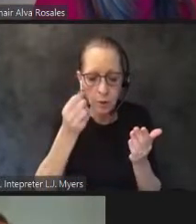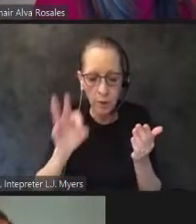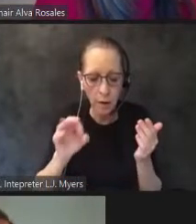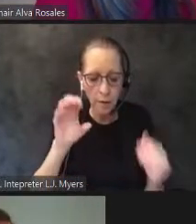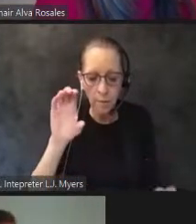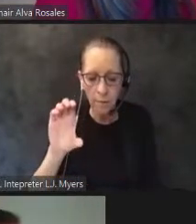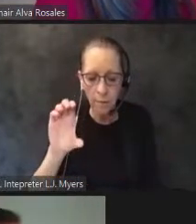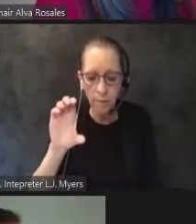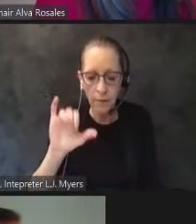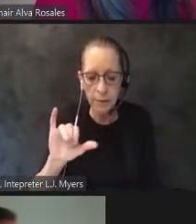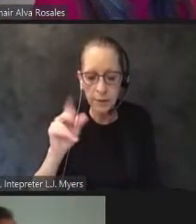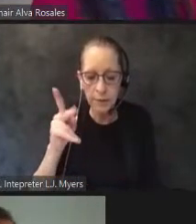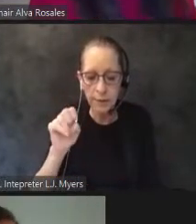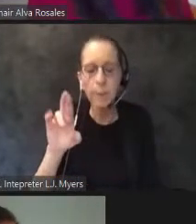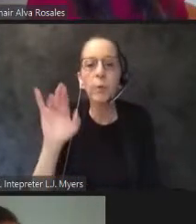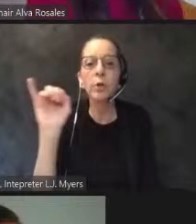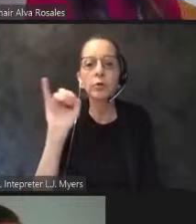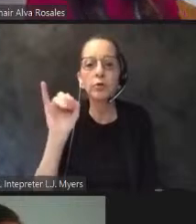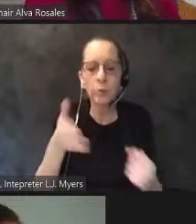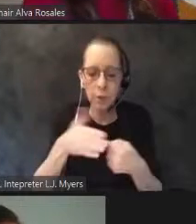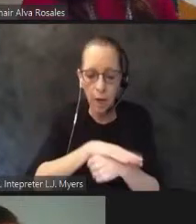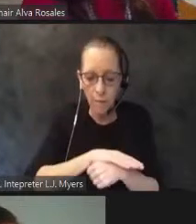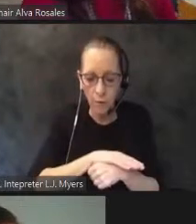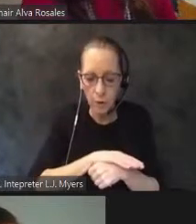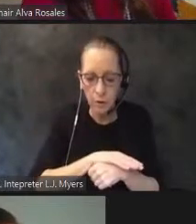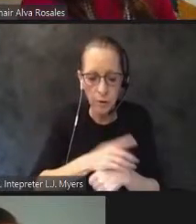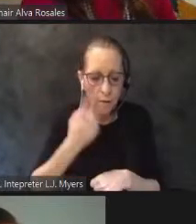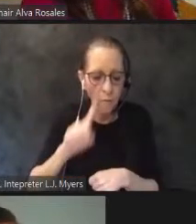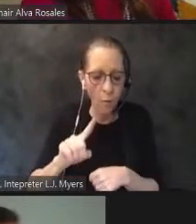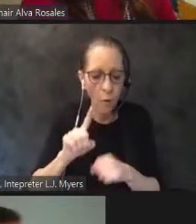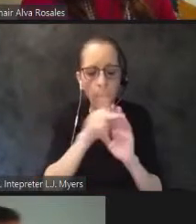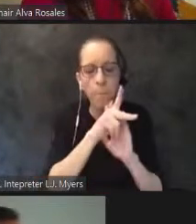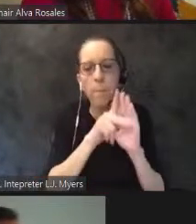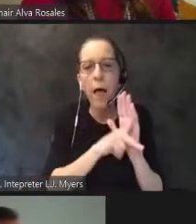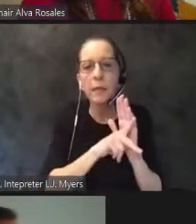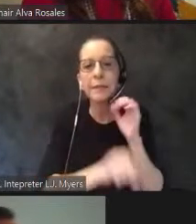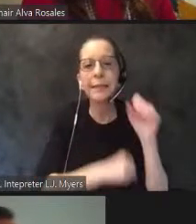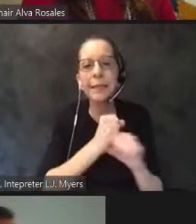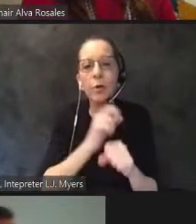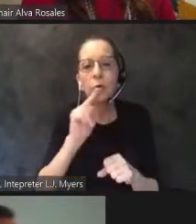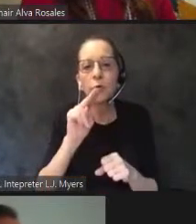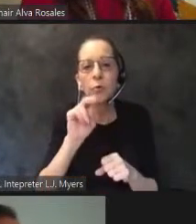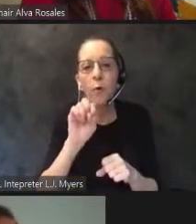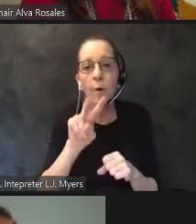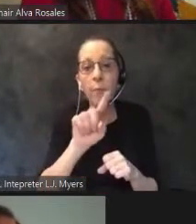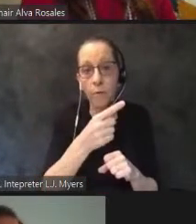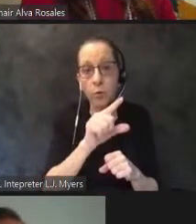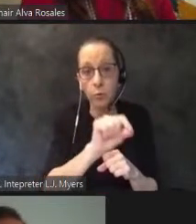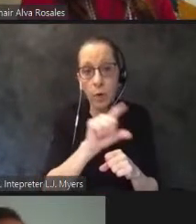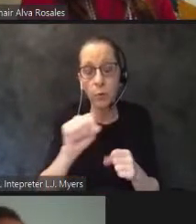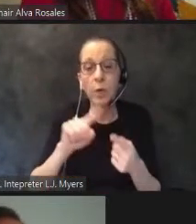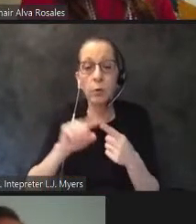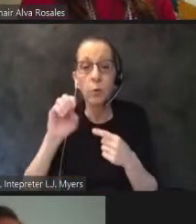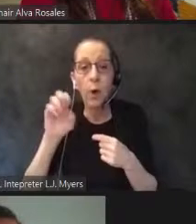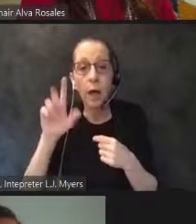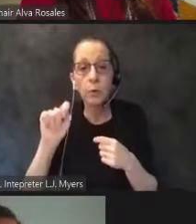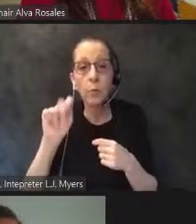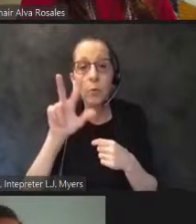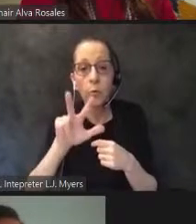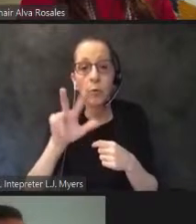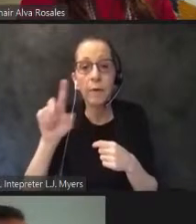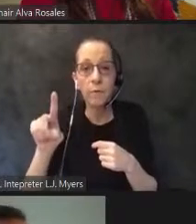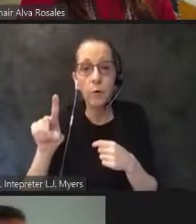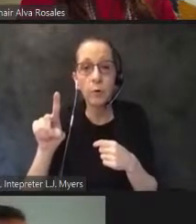cyber insurance coverage for policy year November 1st, 2020 to October